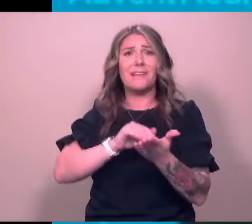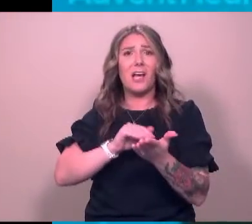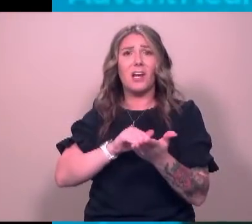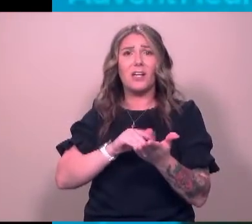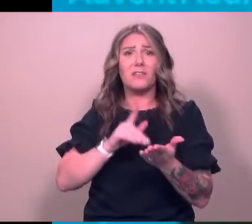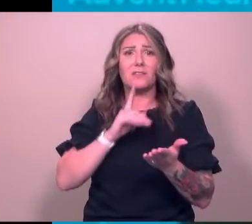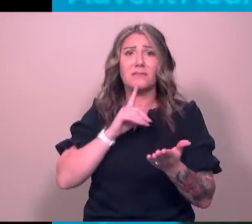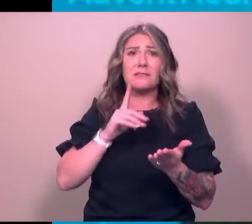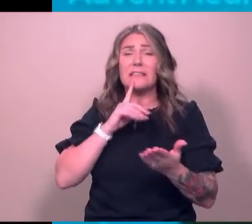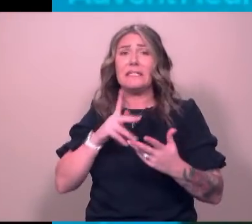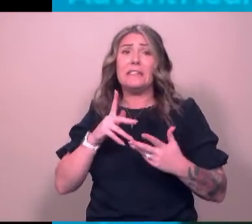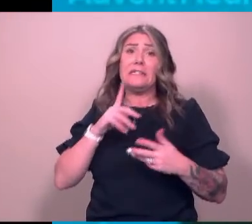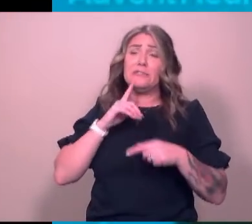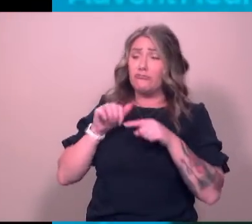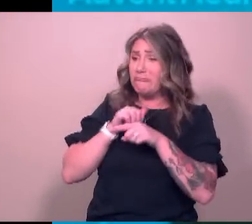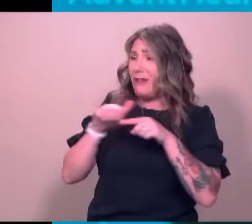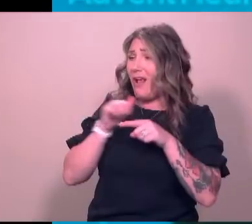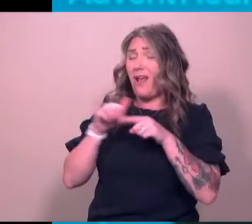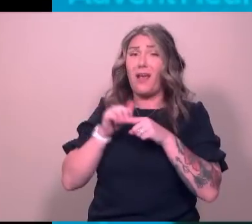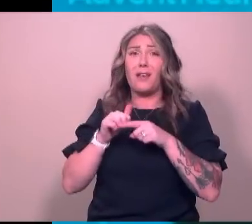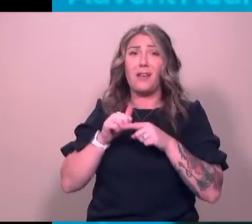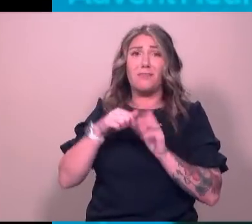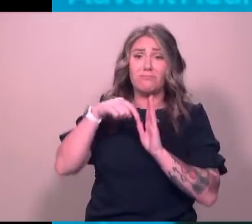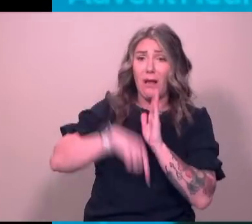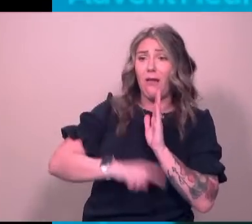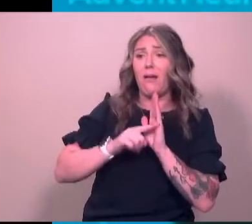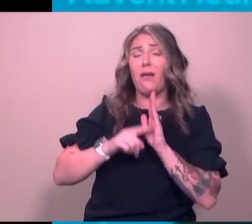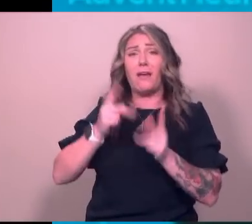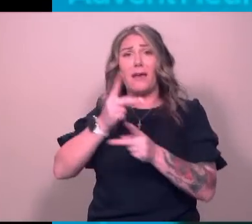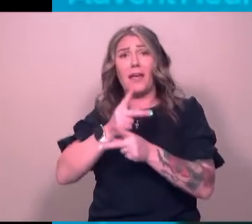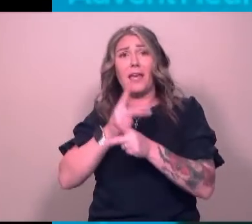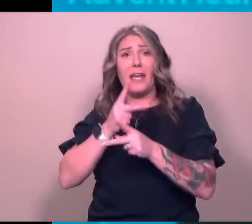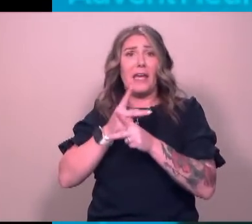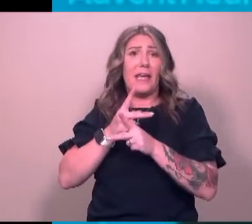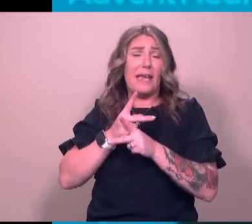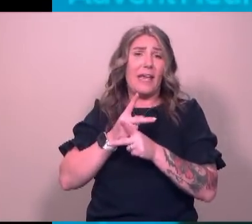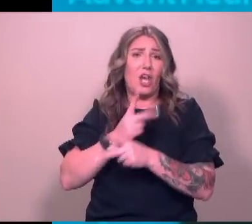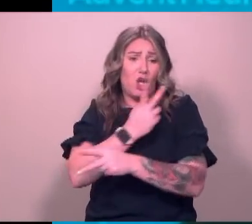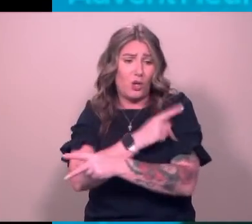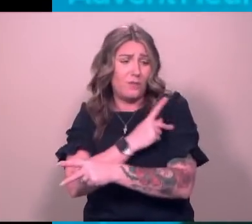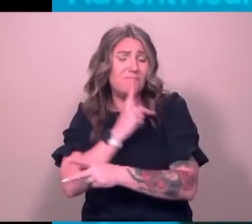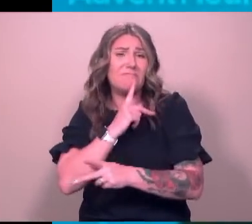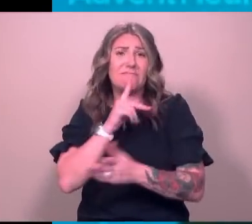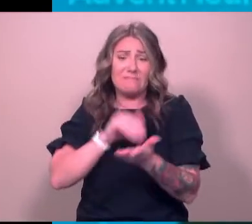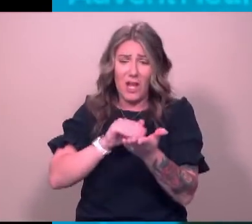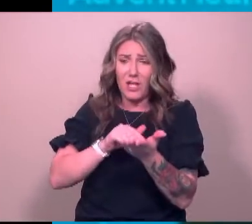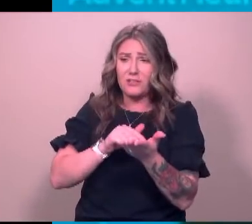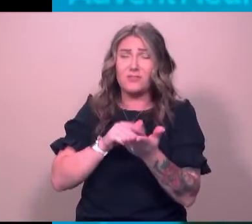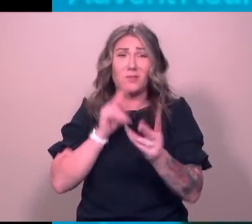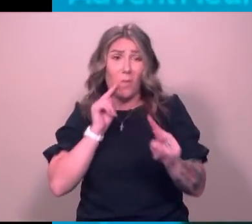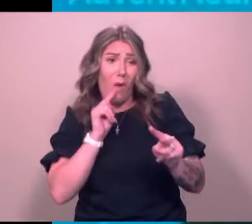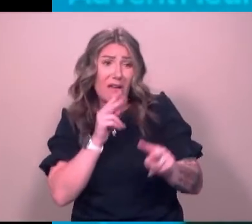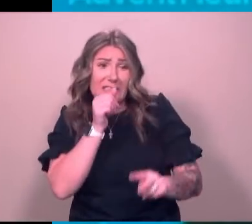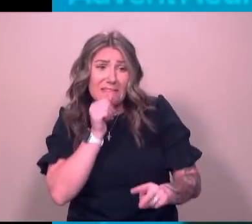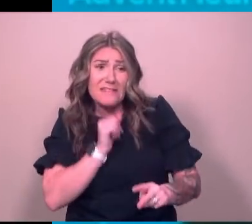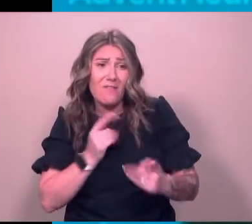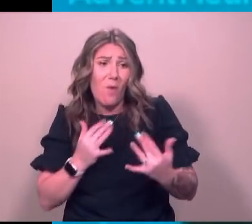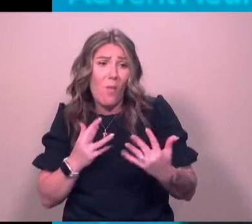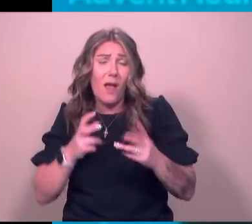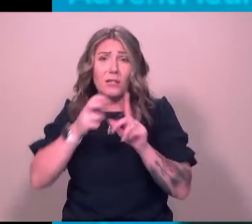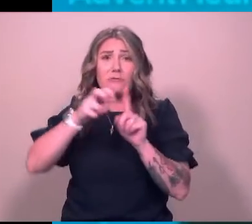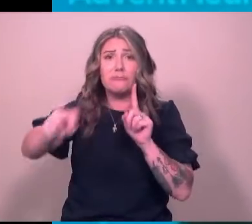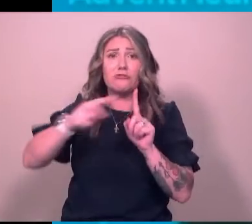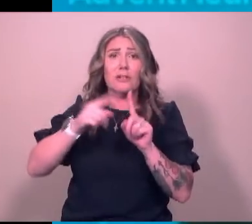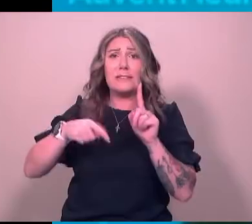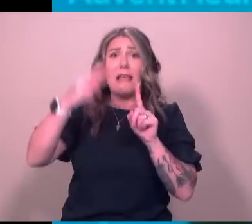aren't trained critical care physicians are struggling and having to watch their patients suffer while they're waiting on a transfer to a